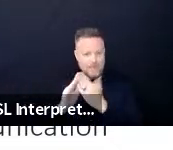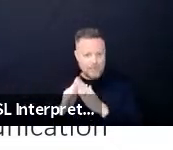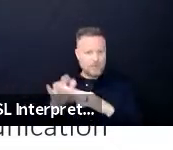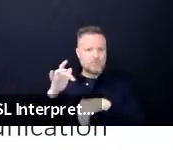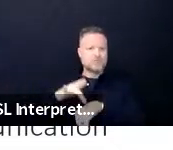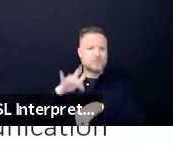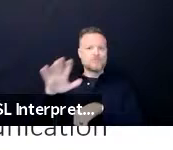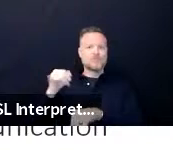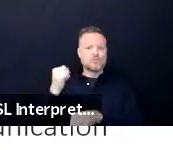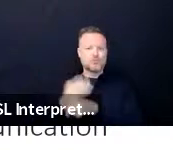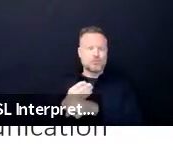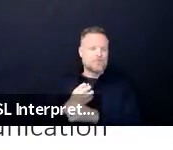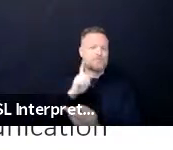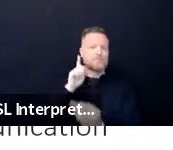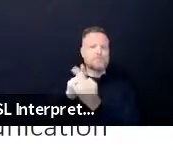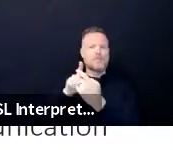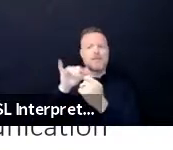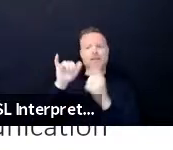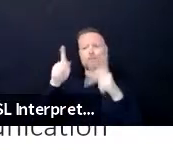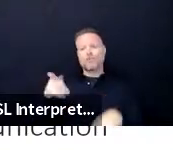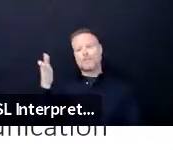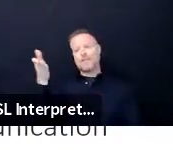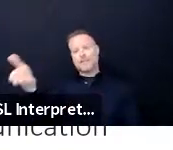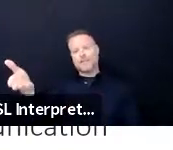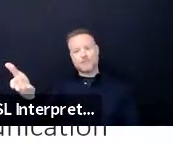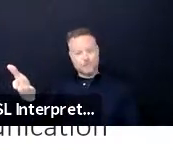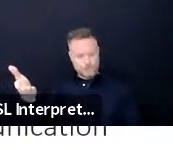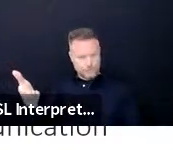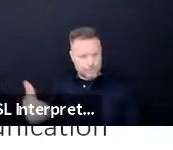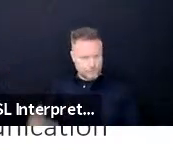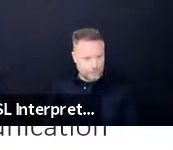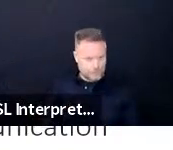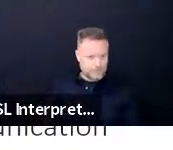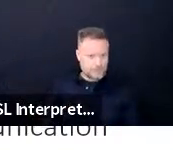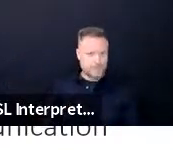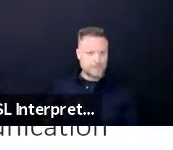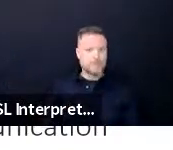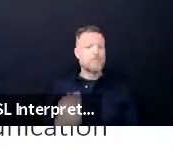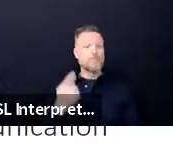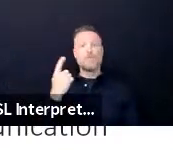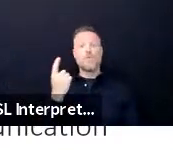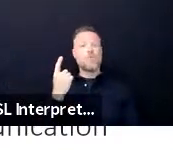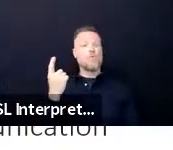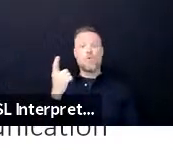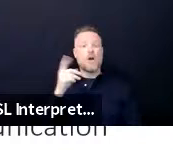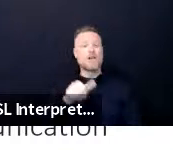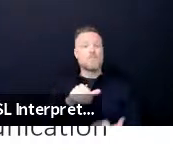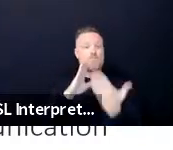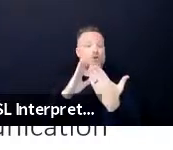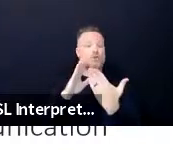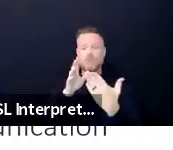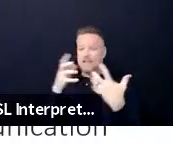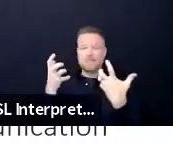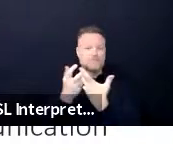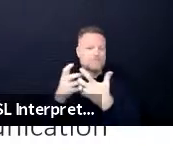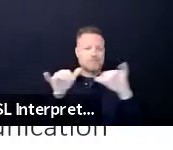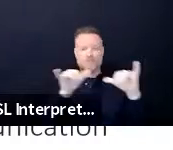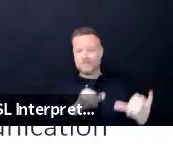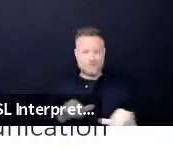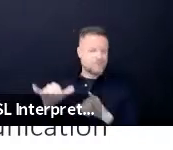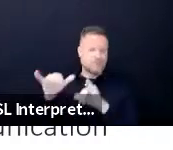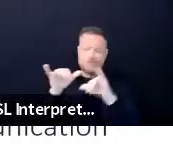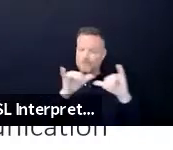go meet them where it's comfortable for them. A one-size approach doesn't fit all. So we must be flexible, and we need